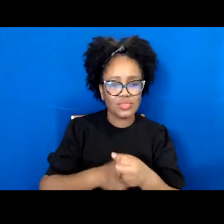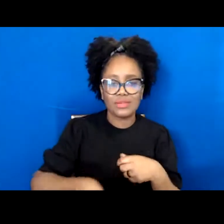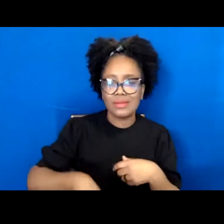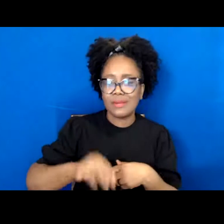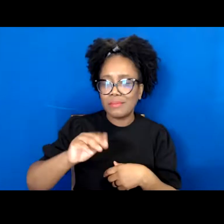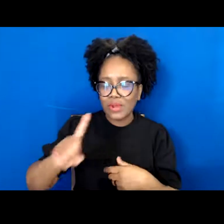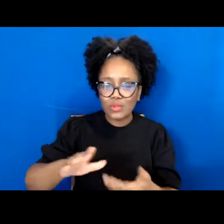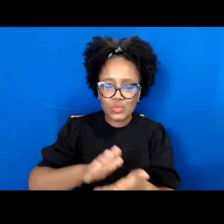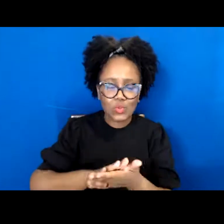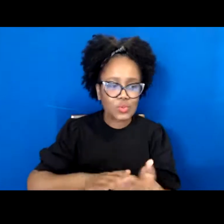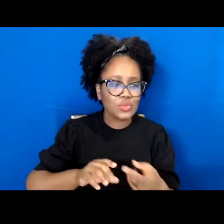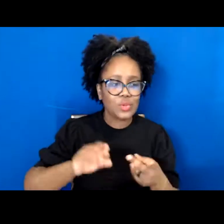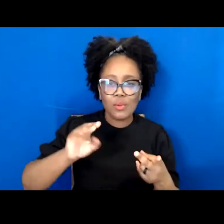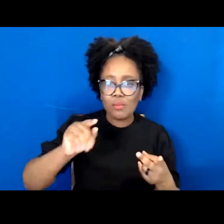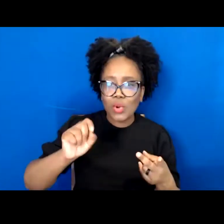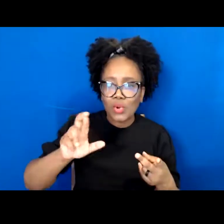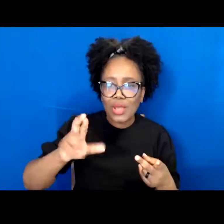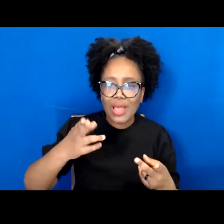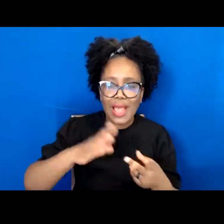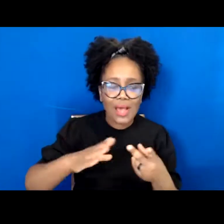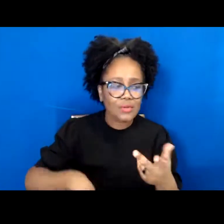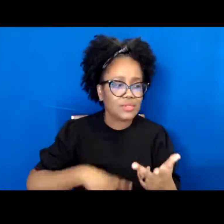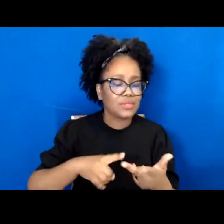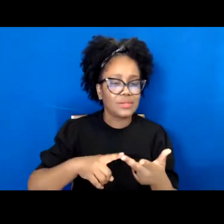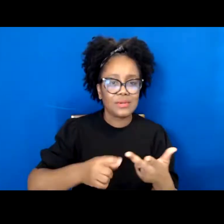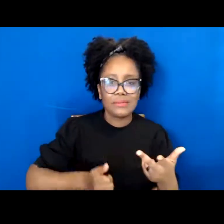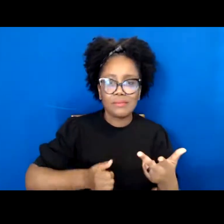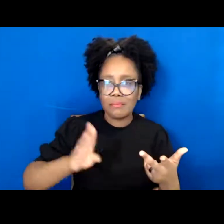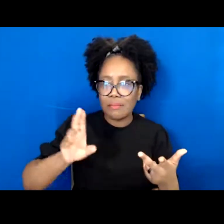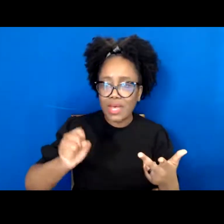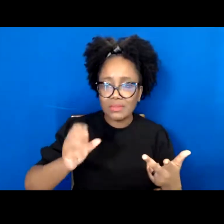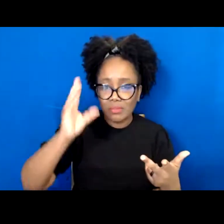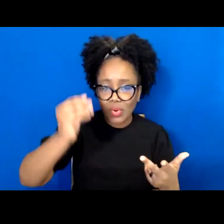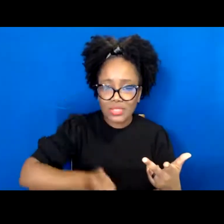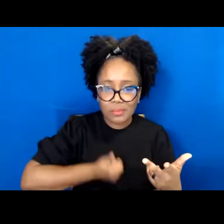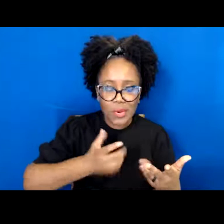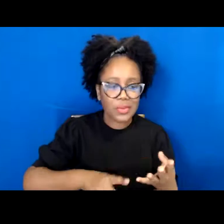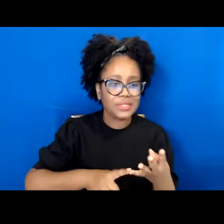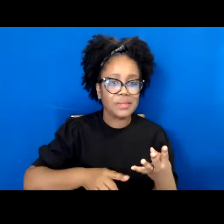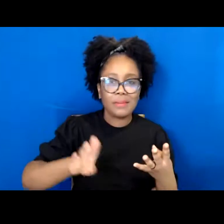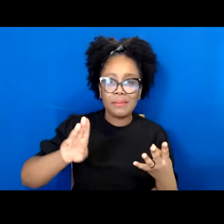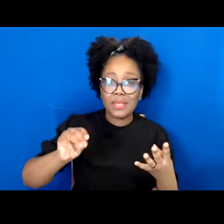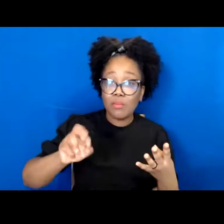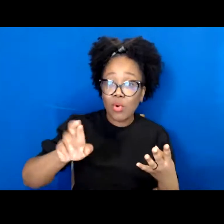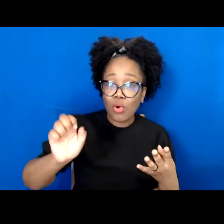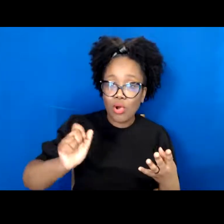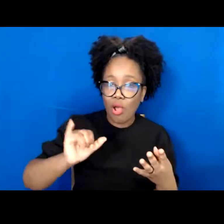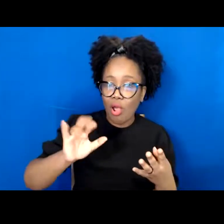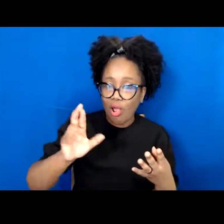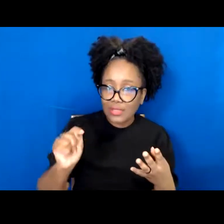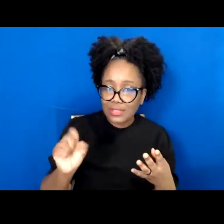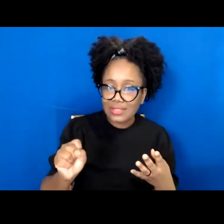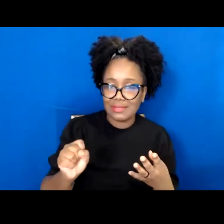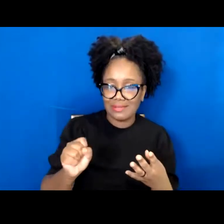Motor House, Greater Baltimore Cultural Alliance, Busboys and Poets Baltimore, Bmore Art Magazine, who is the media sponsor for this